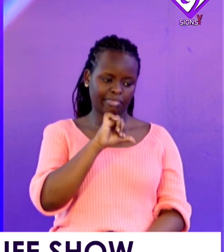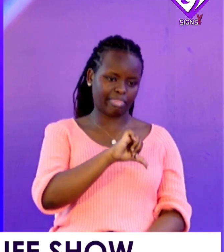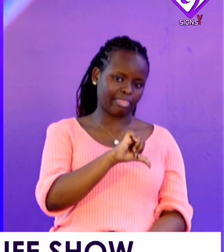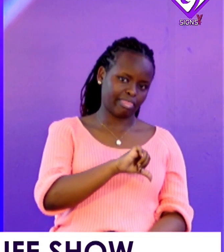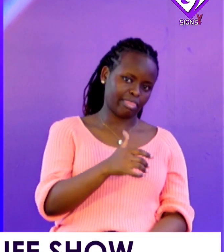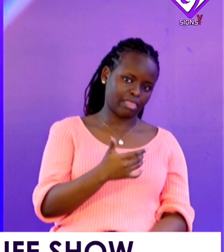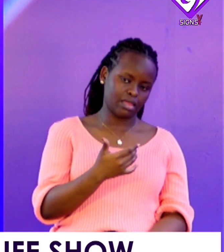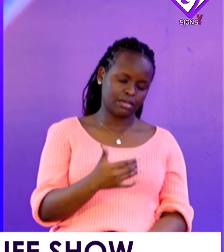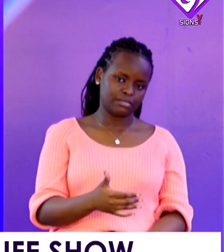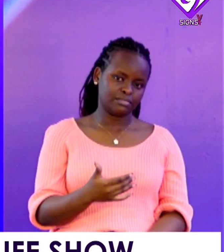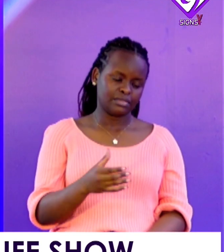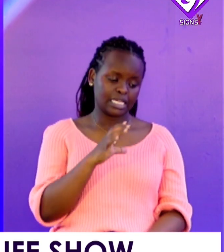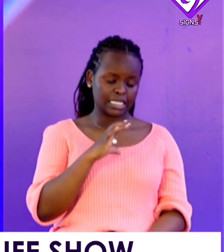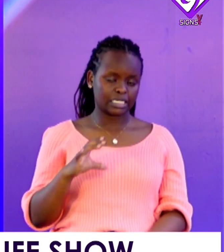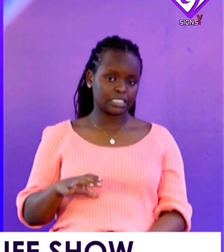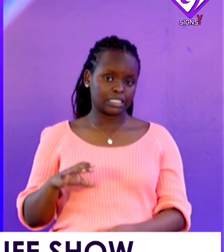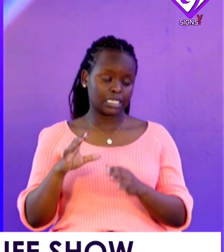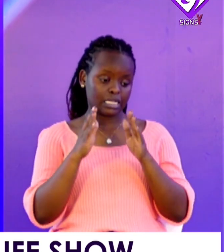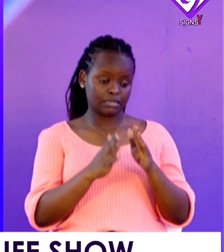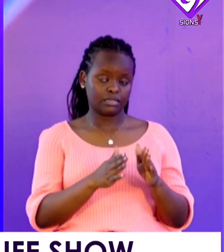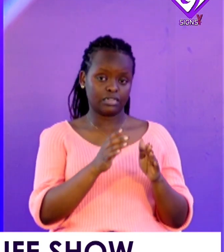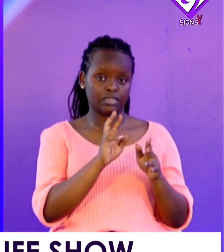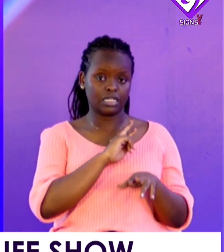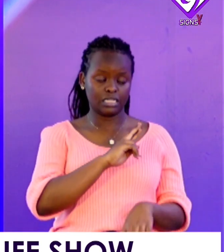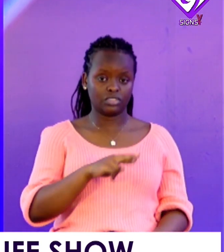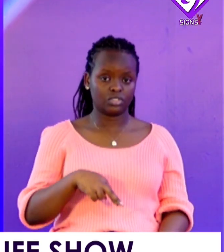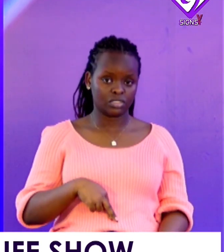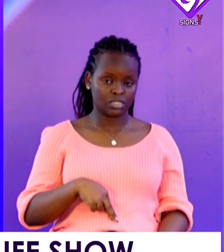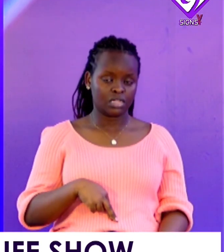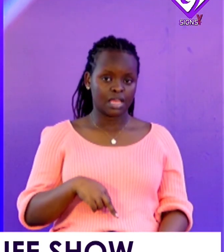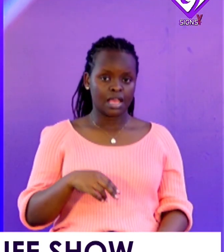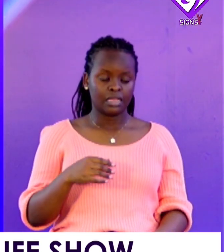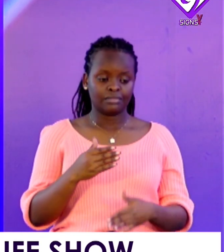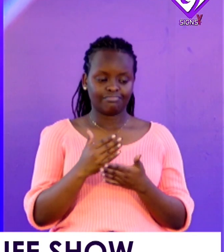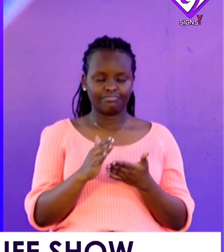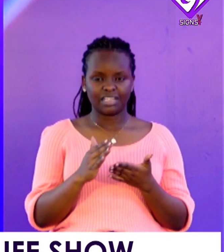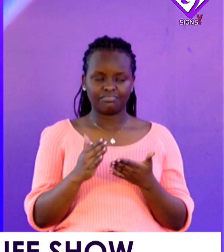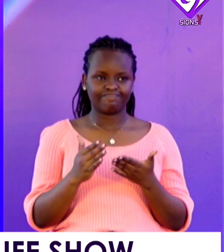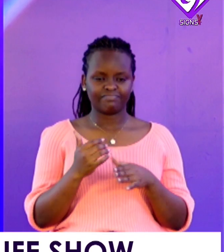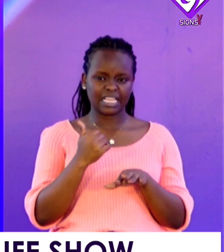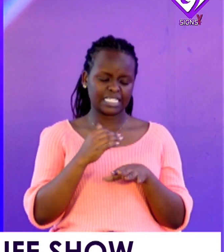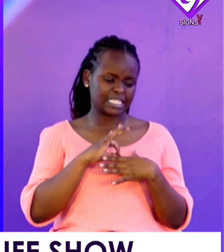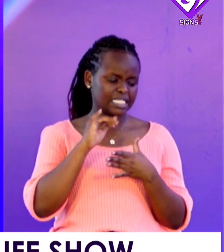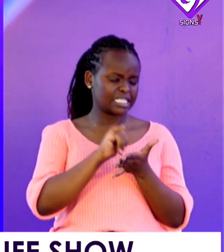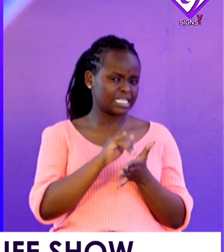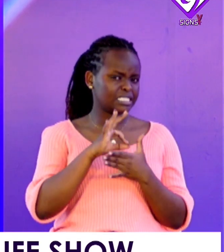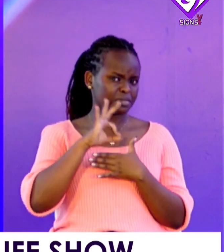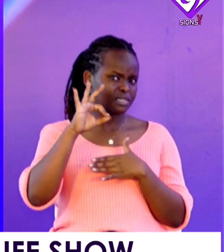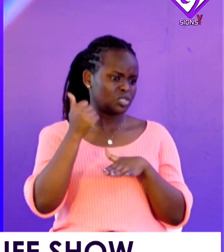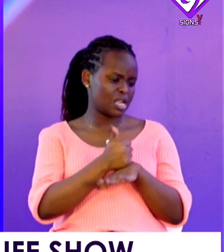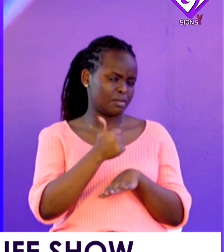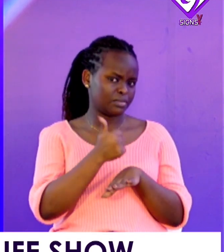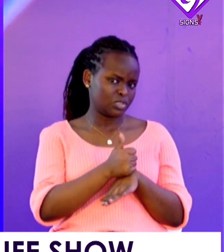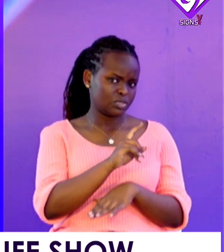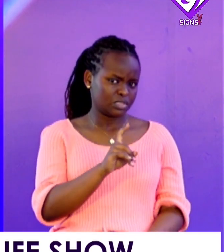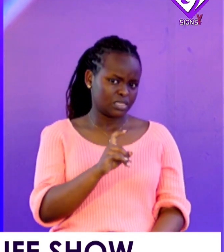in the Christian religion, now that you say you're a Christian? And is it some form of spiritual abuse? Can someone go to church